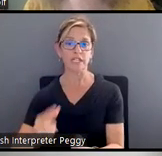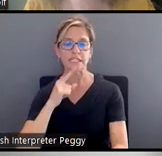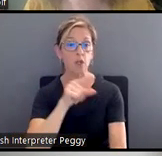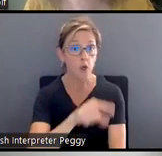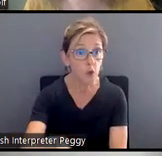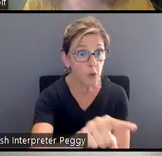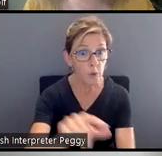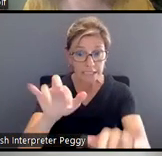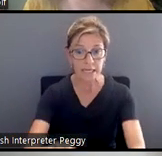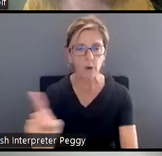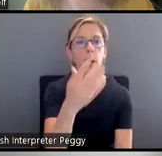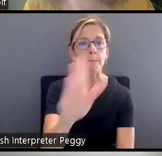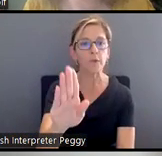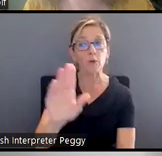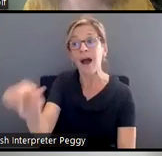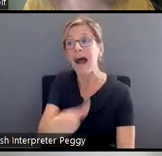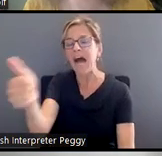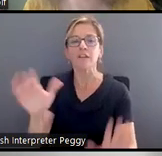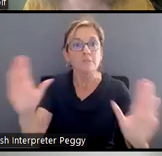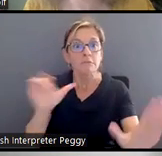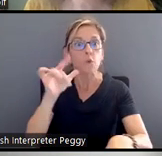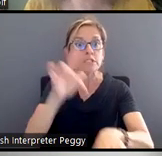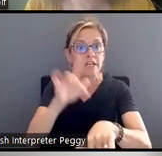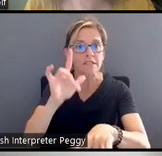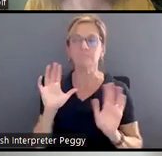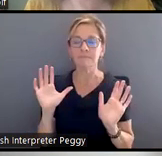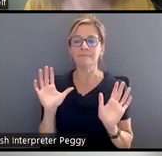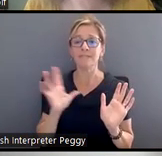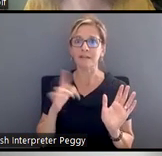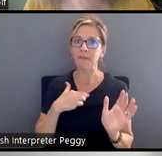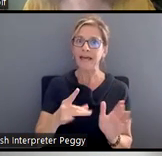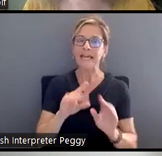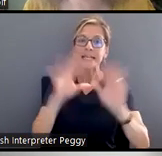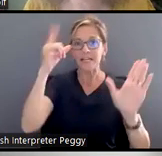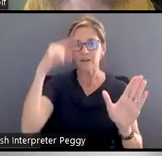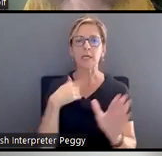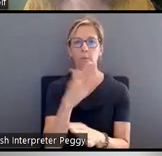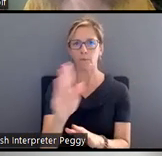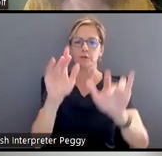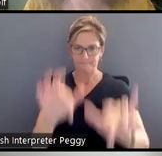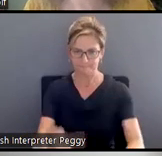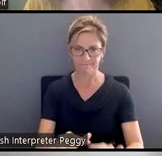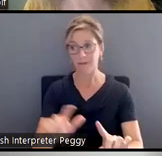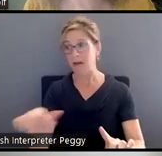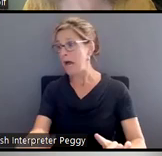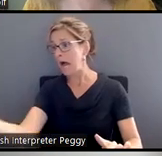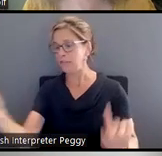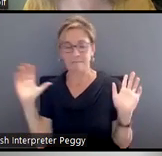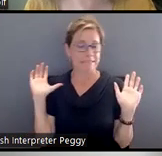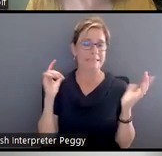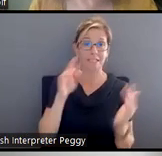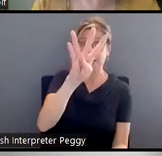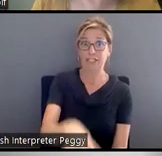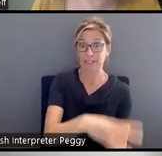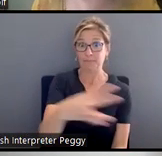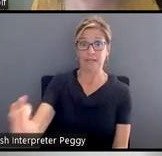areas. The rest I've already got formulas and stuff in, don't go there. I like that. That's so easy for me. I'm not going to wreck your spreadsheet.